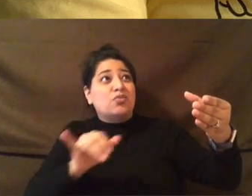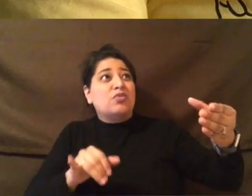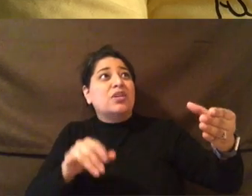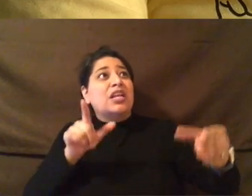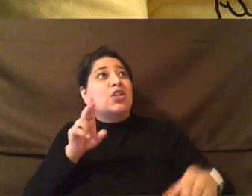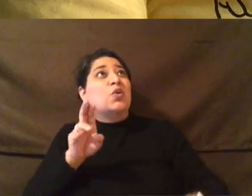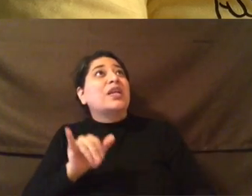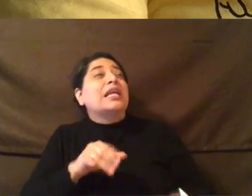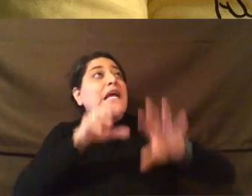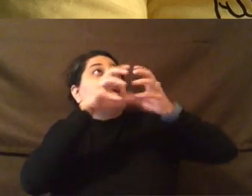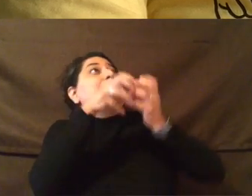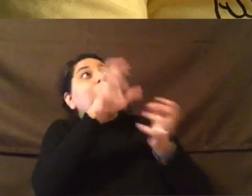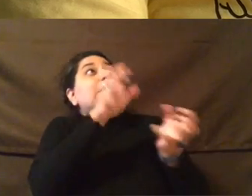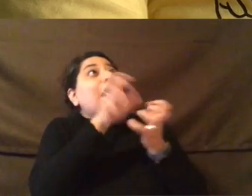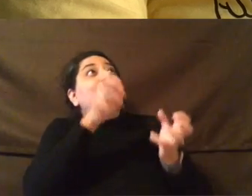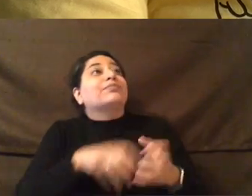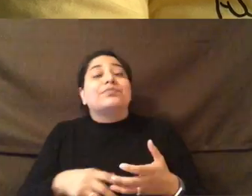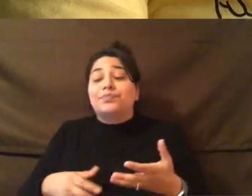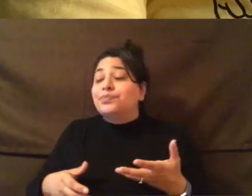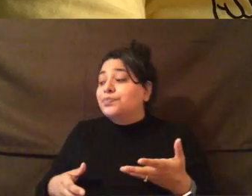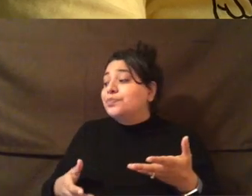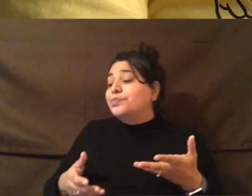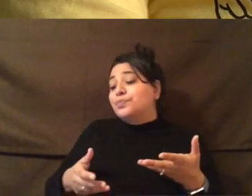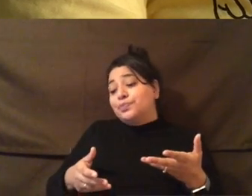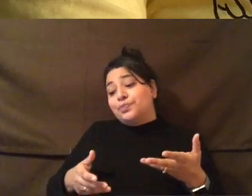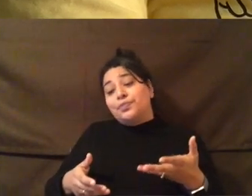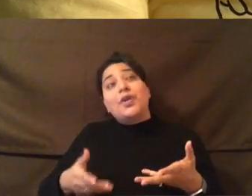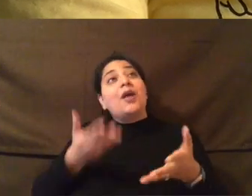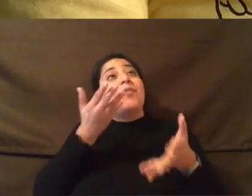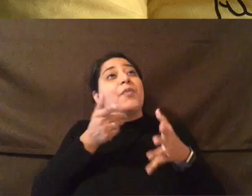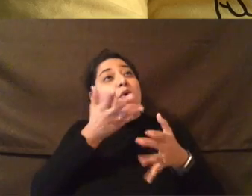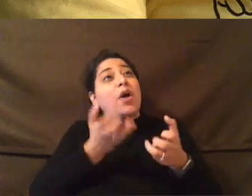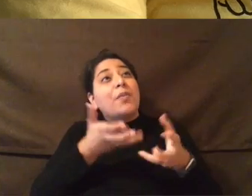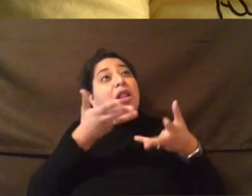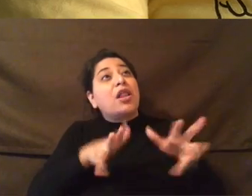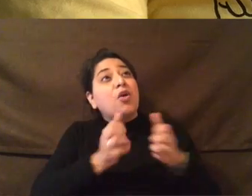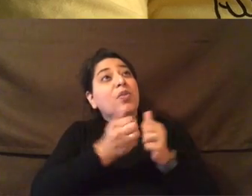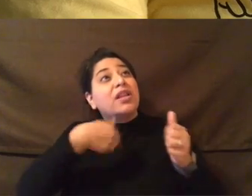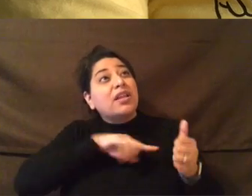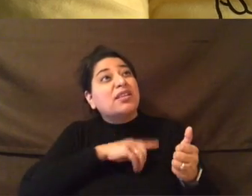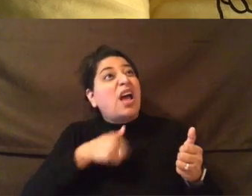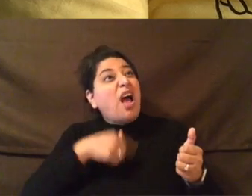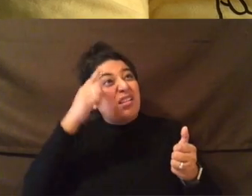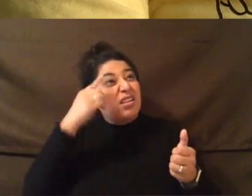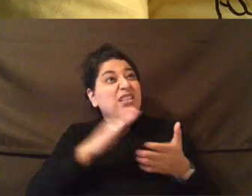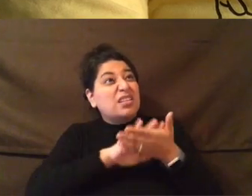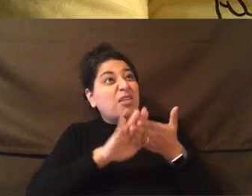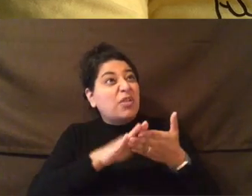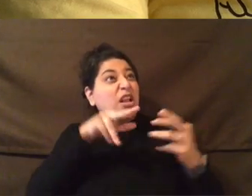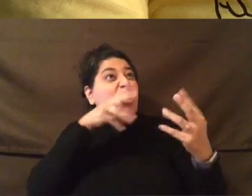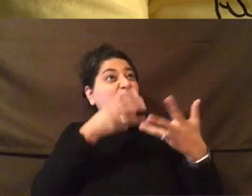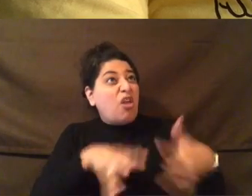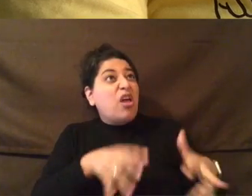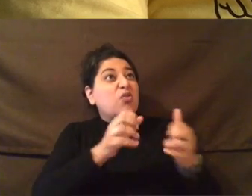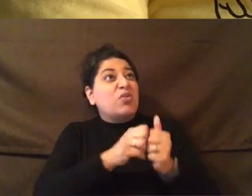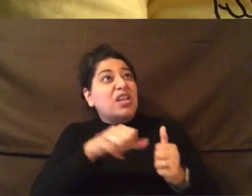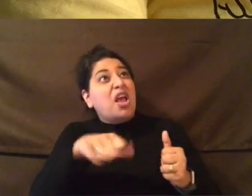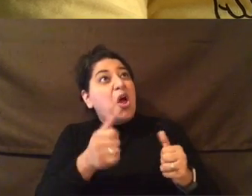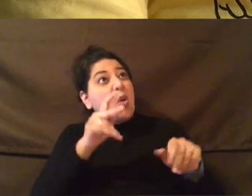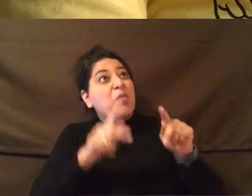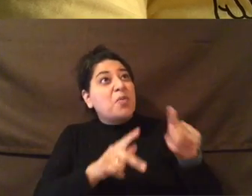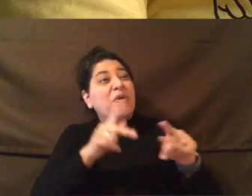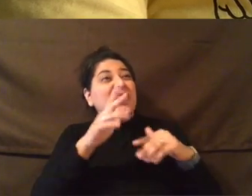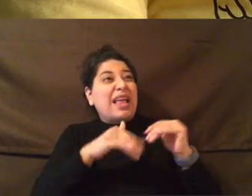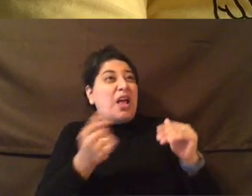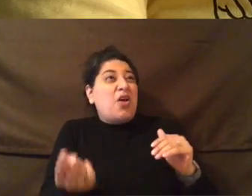sound of her name, Lucy let out another yip. "Perhaps," said the man, "you would like to be lost with us. I have found it much more agreeable to be lost